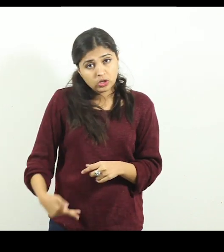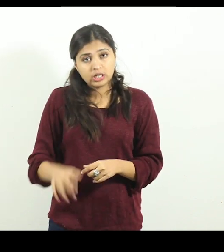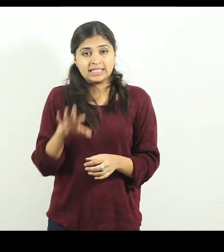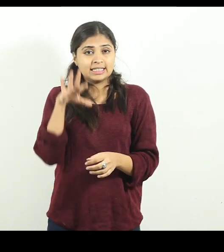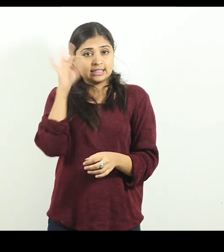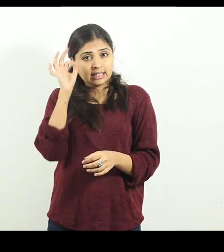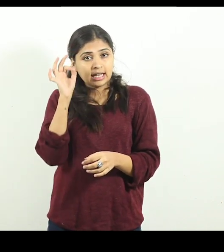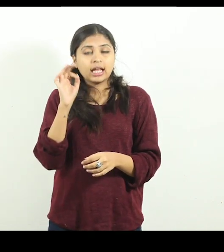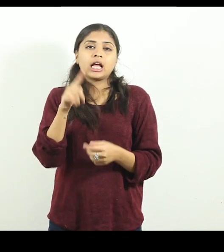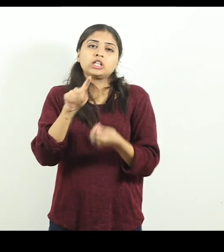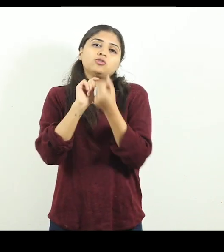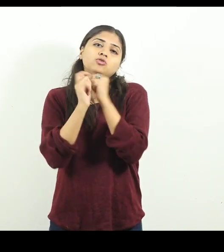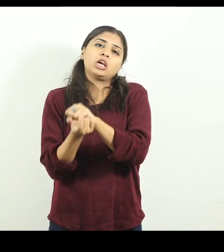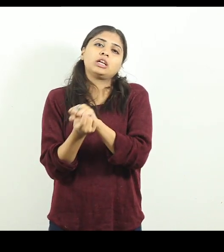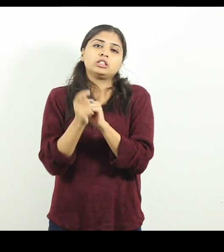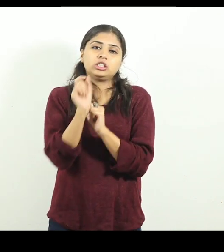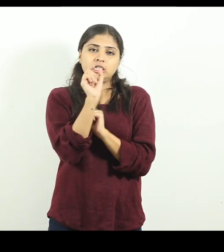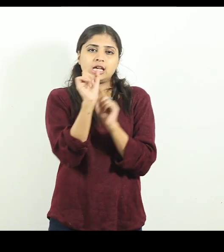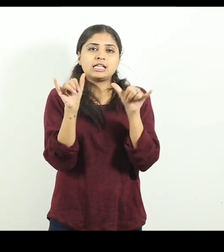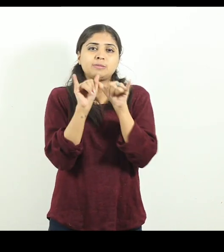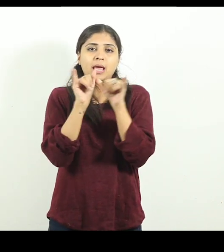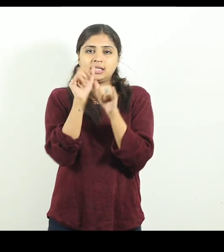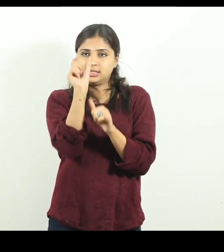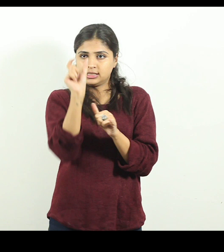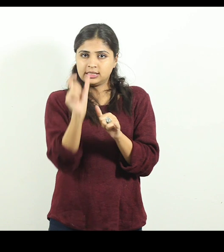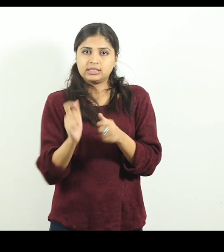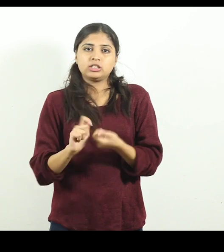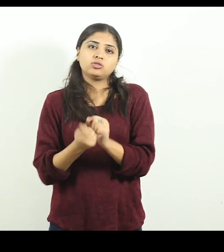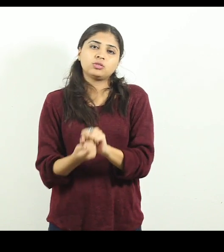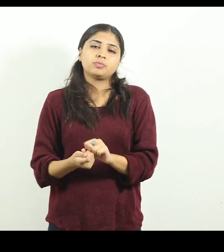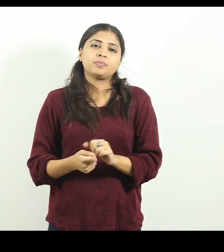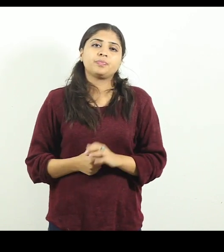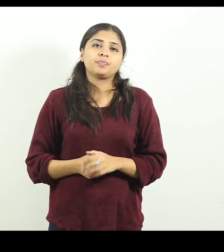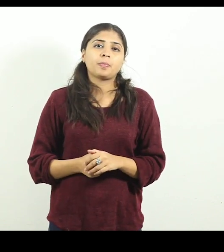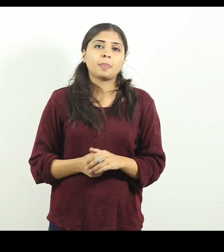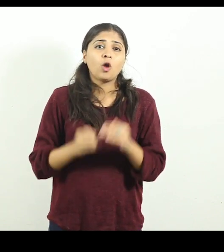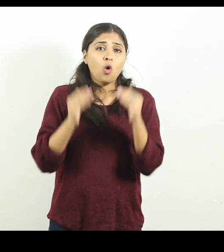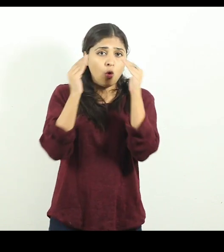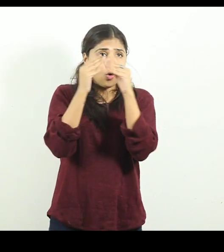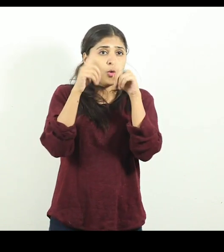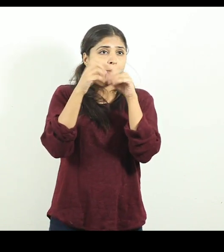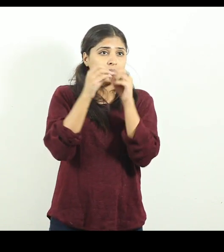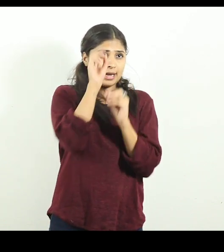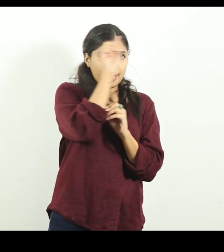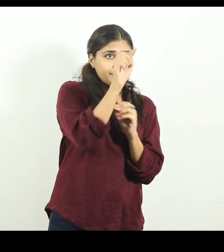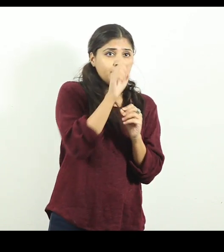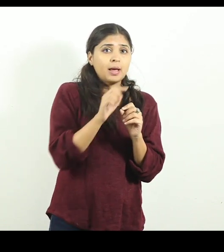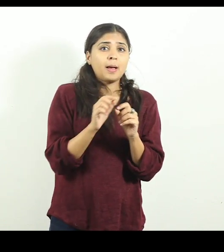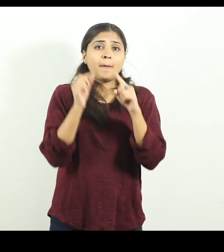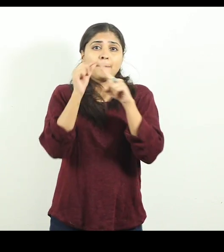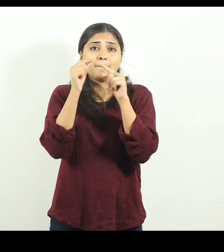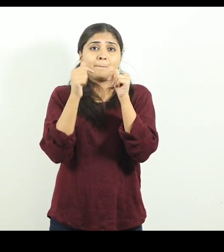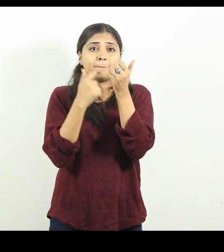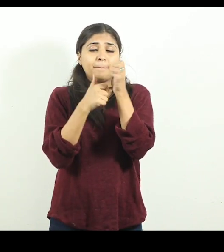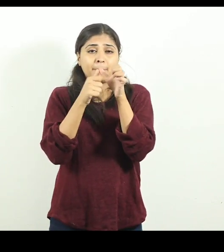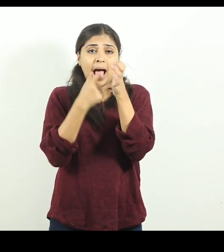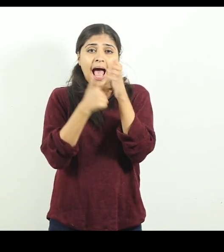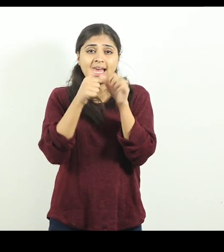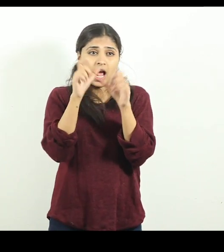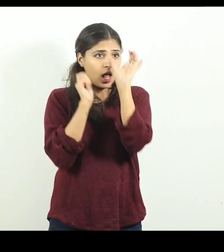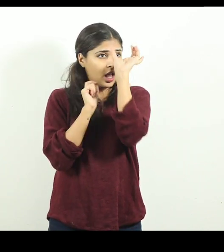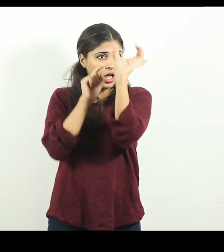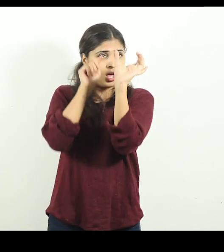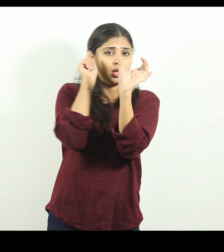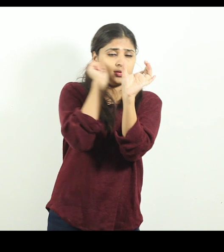Number 1. On the Home tab, in the paragraph group, click the line spacing. Number 2. Do one